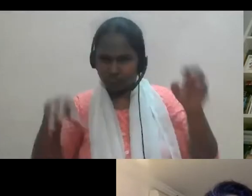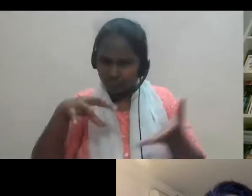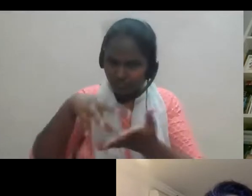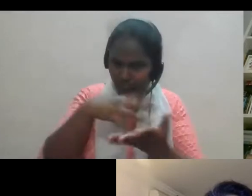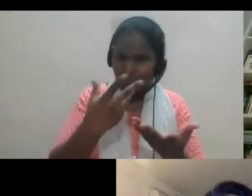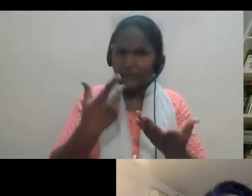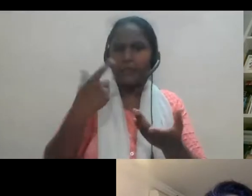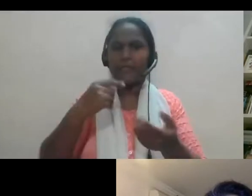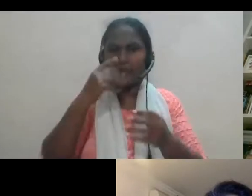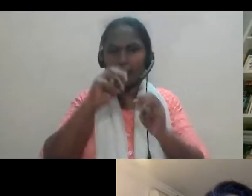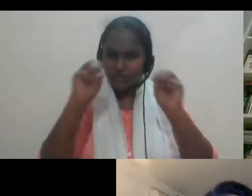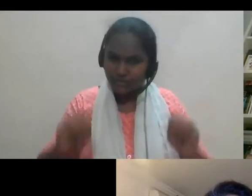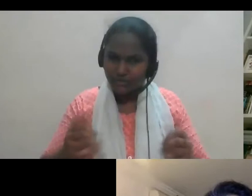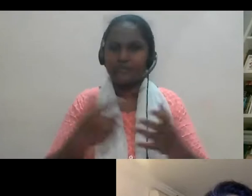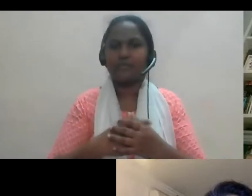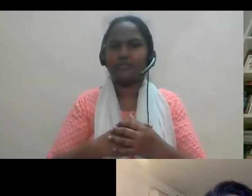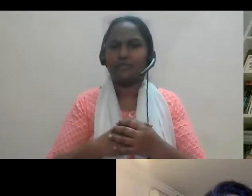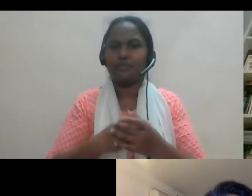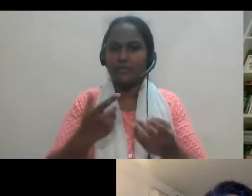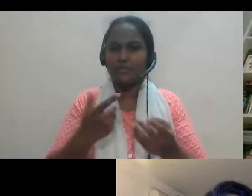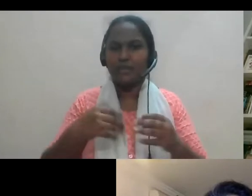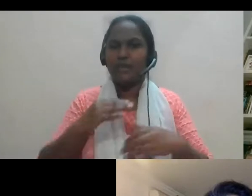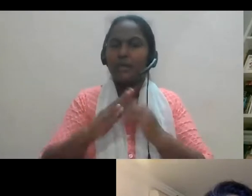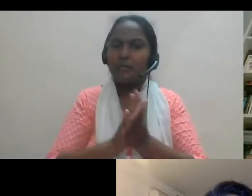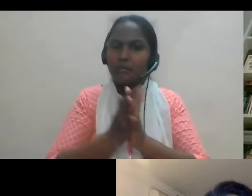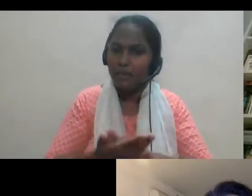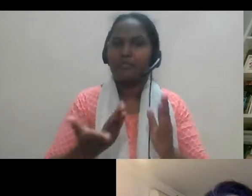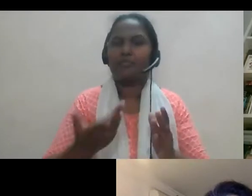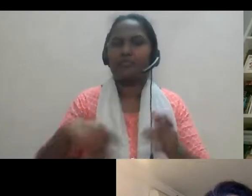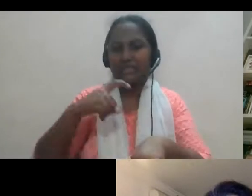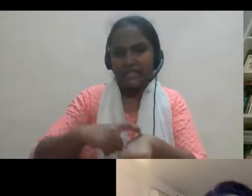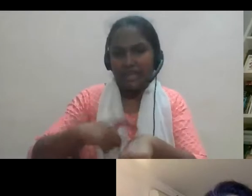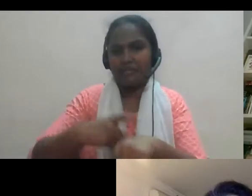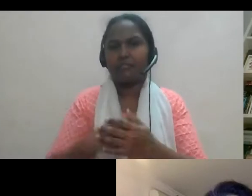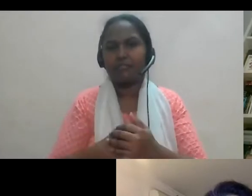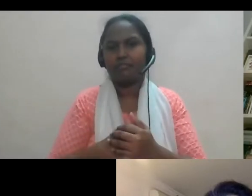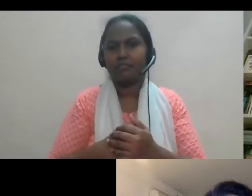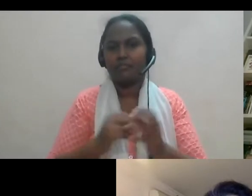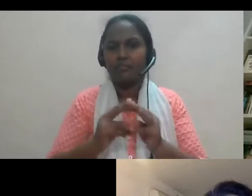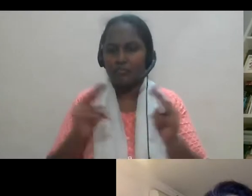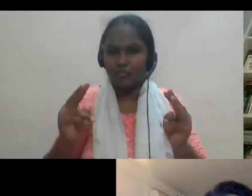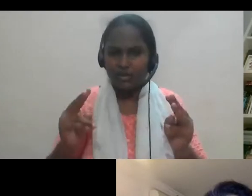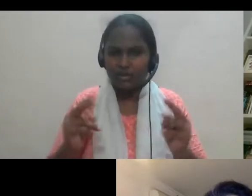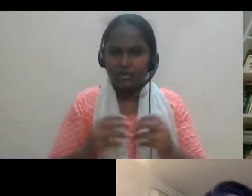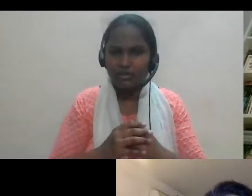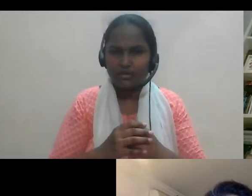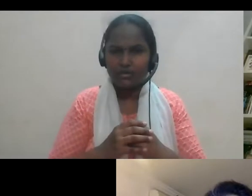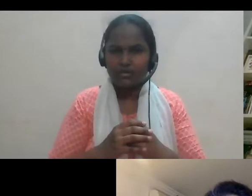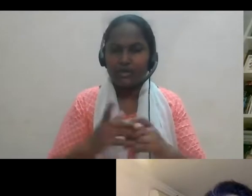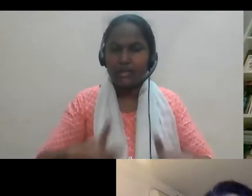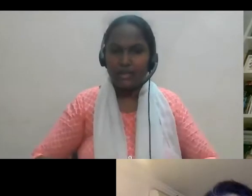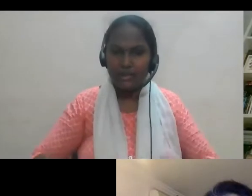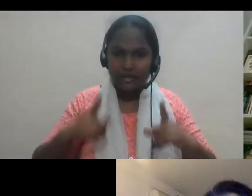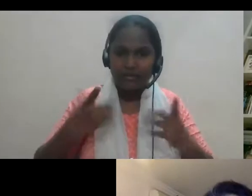the museums can actually become in time a very lively